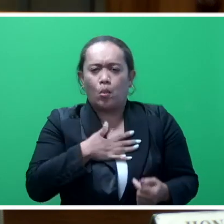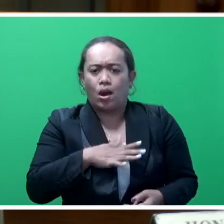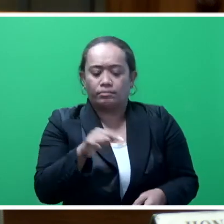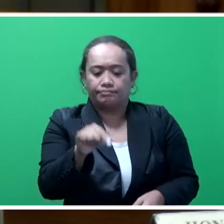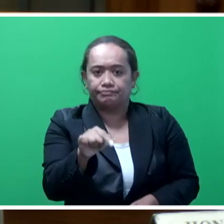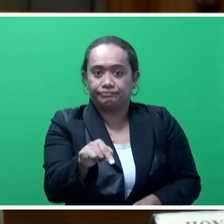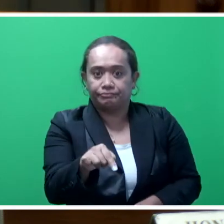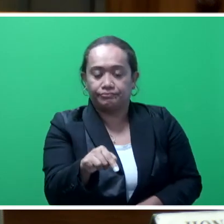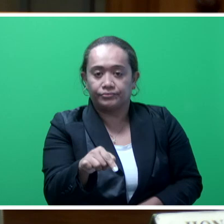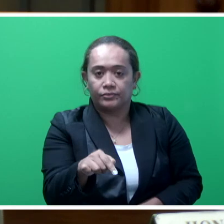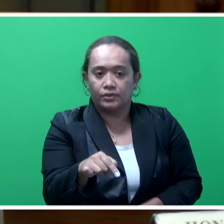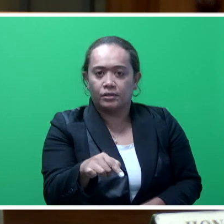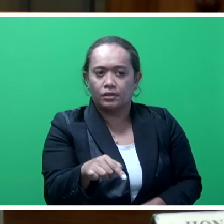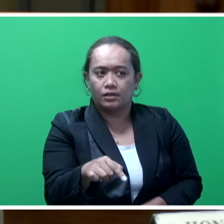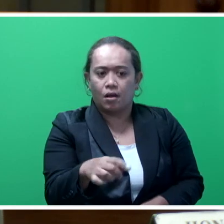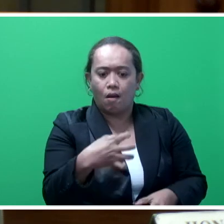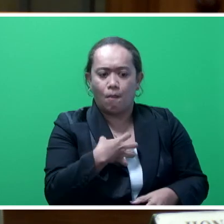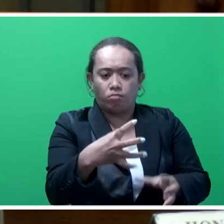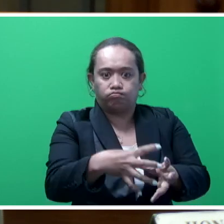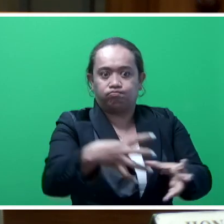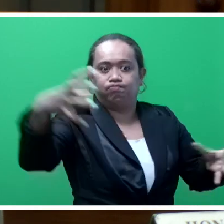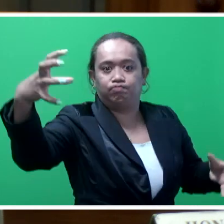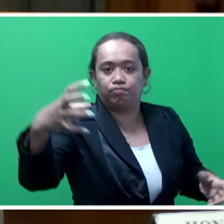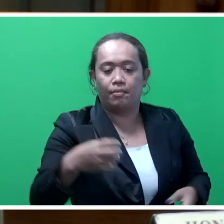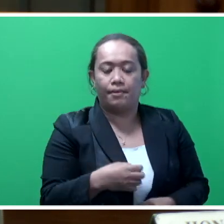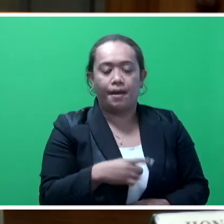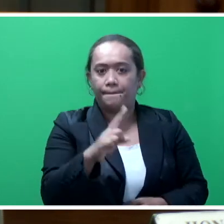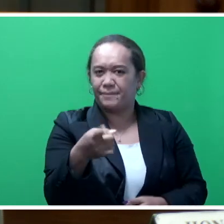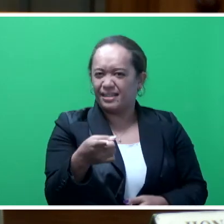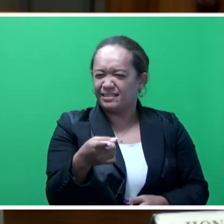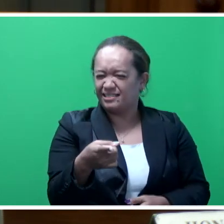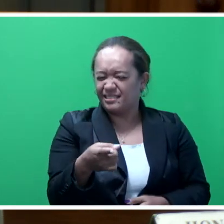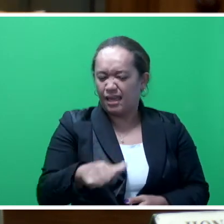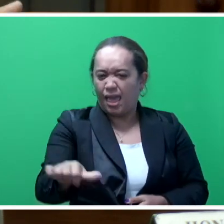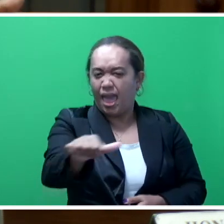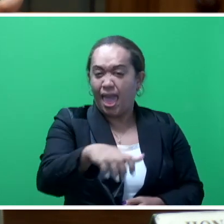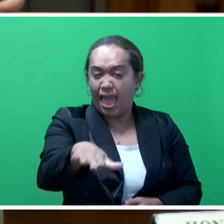that particular expansion to get into an area where